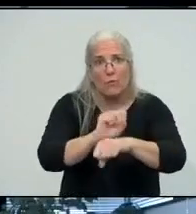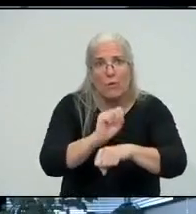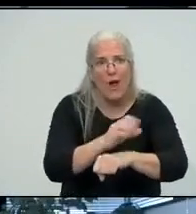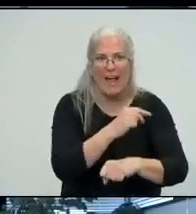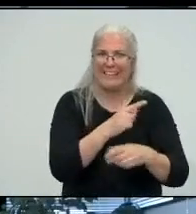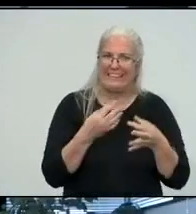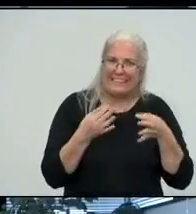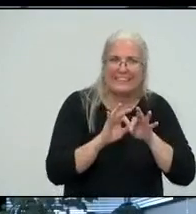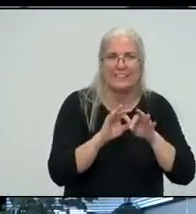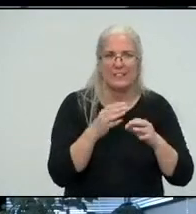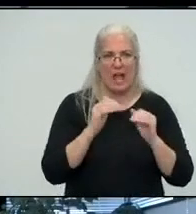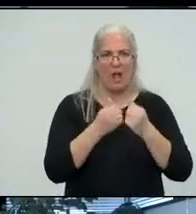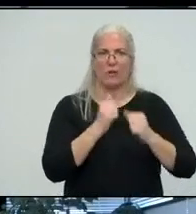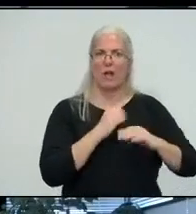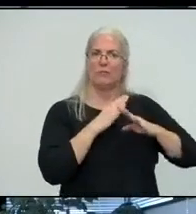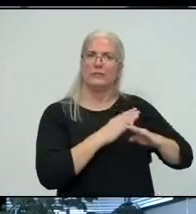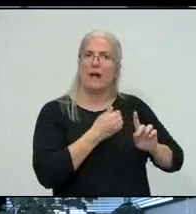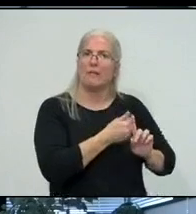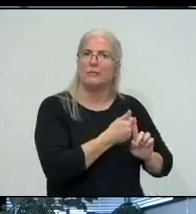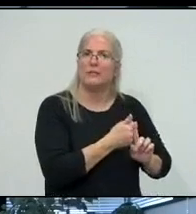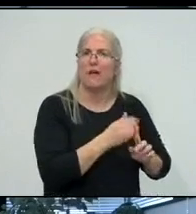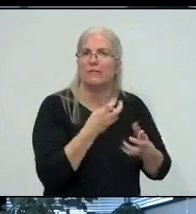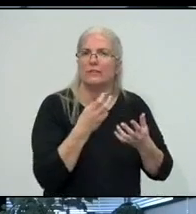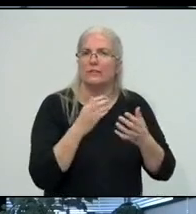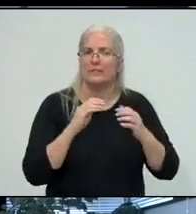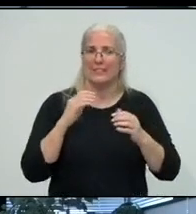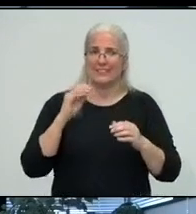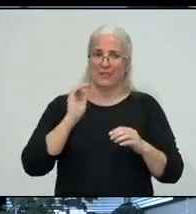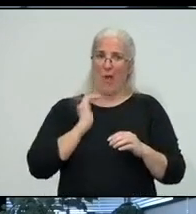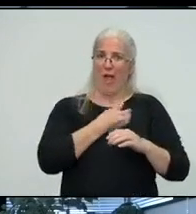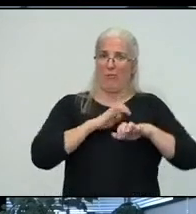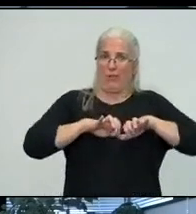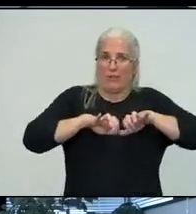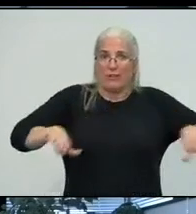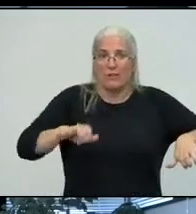as part of our new shelter in place order, it included the social distancing